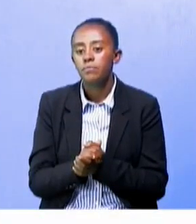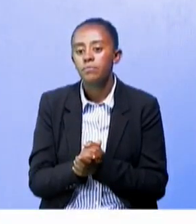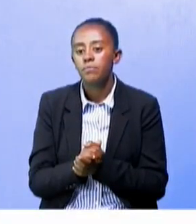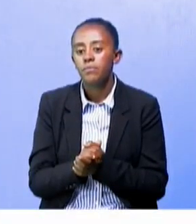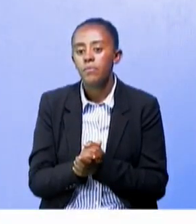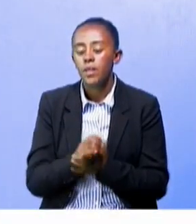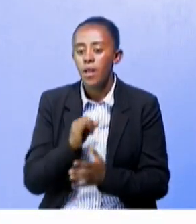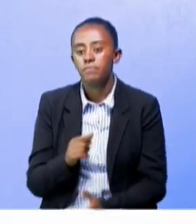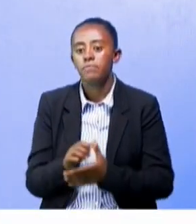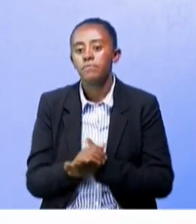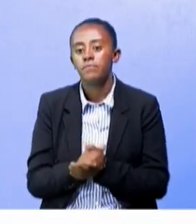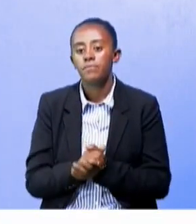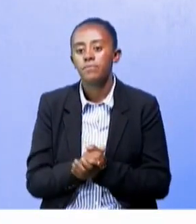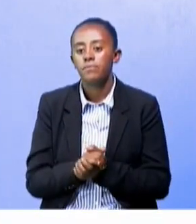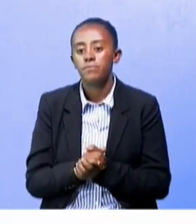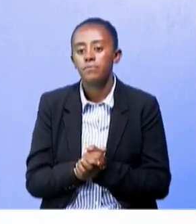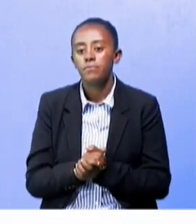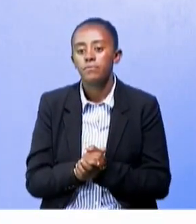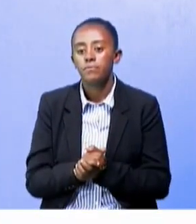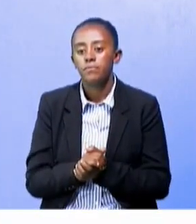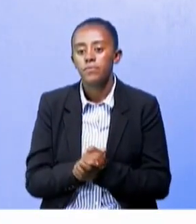I believe